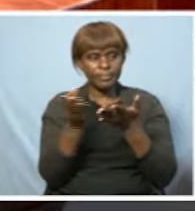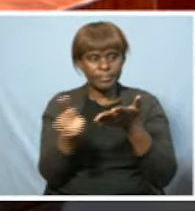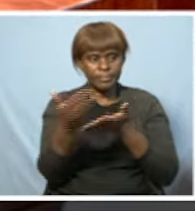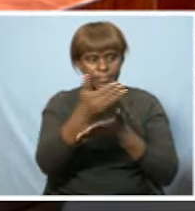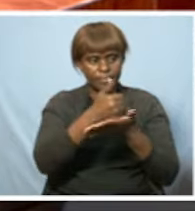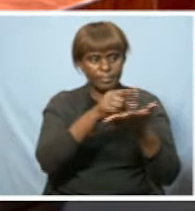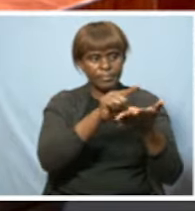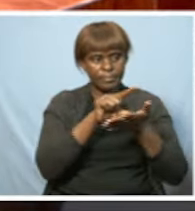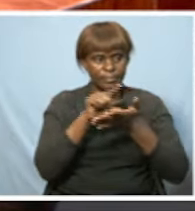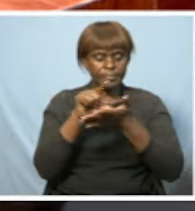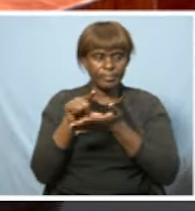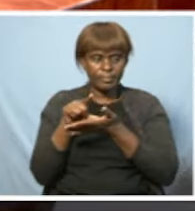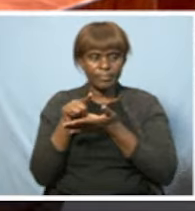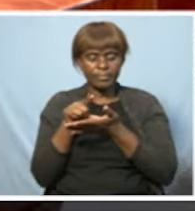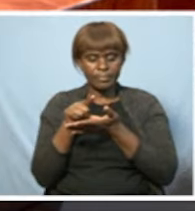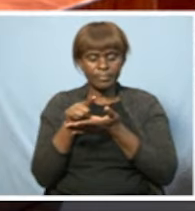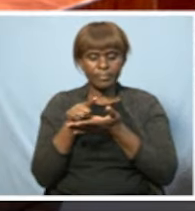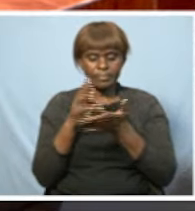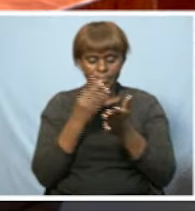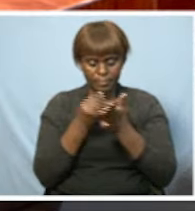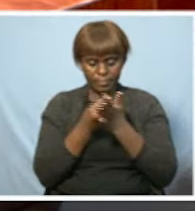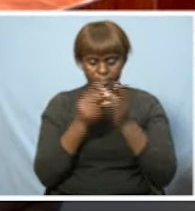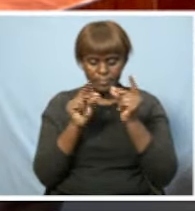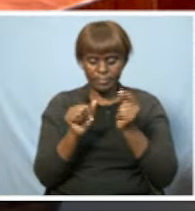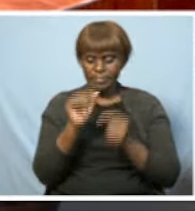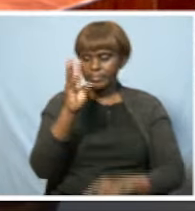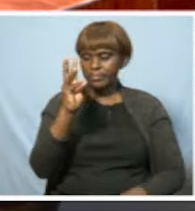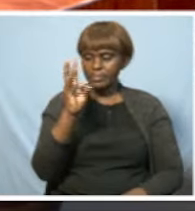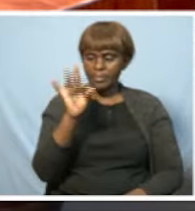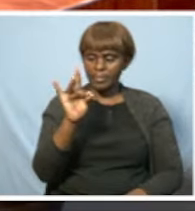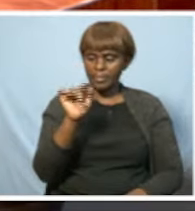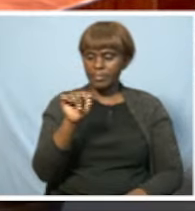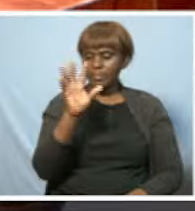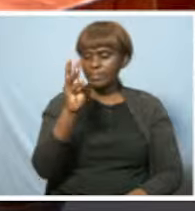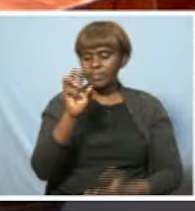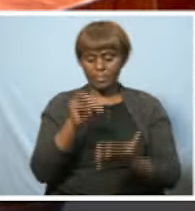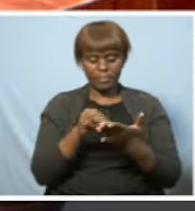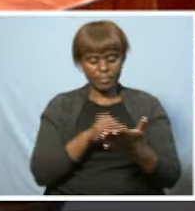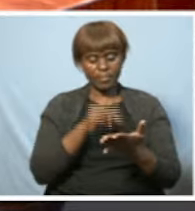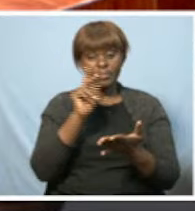loans amounting to 8.6 million kwacha,